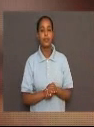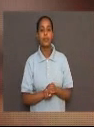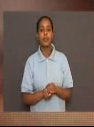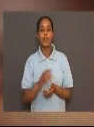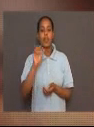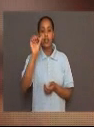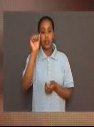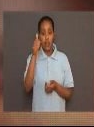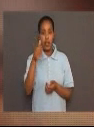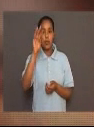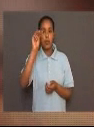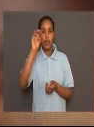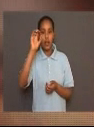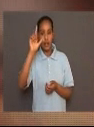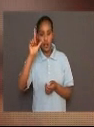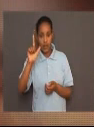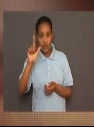10 milliliters of